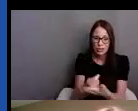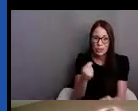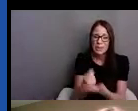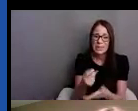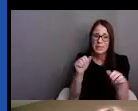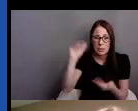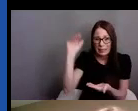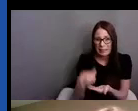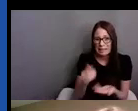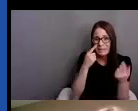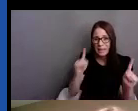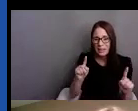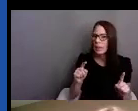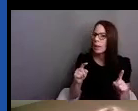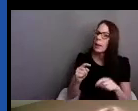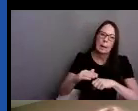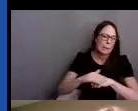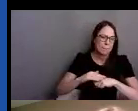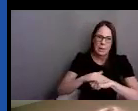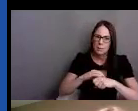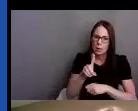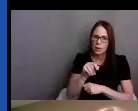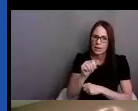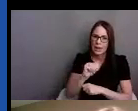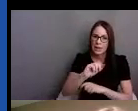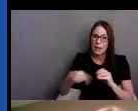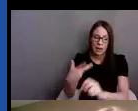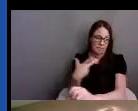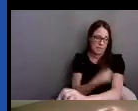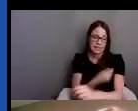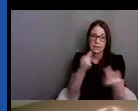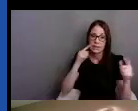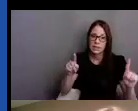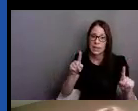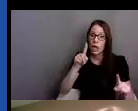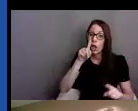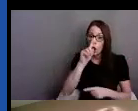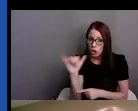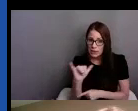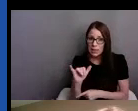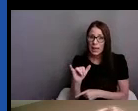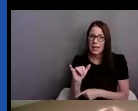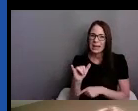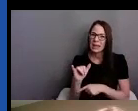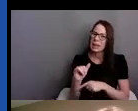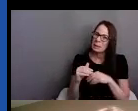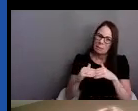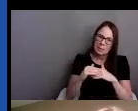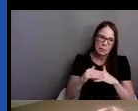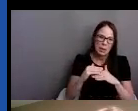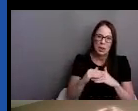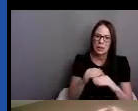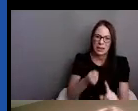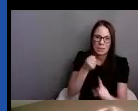There's very minimal data about vaccine effectiveness, and right now it looks like minimal impact to vaccine effectiveness with this particular variant.